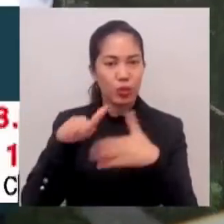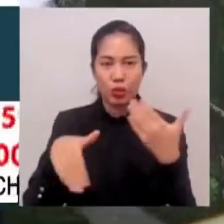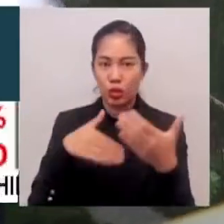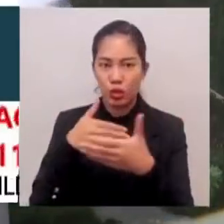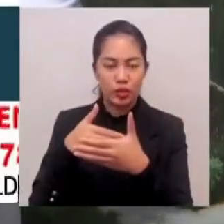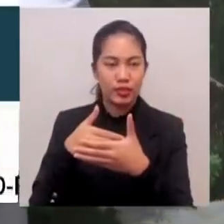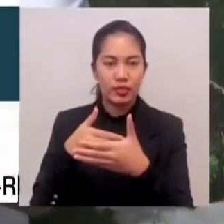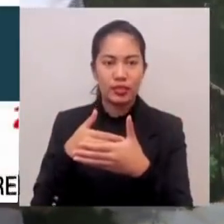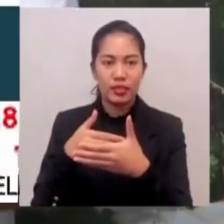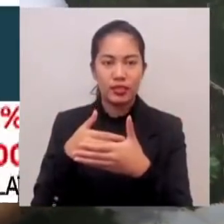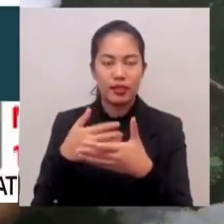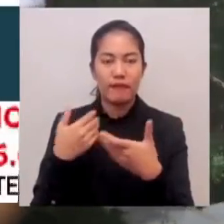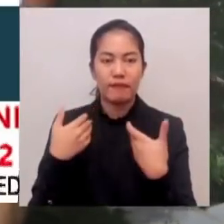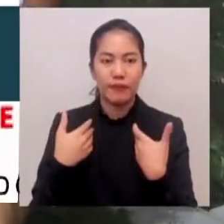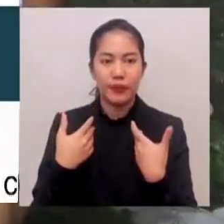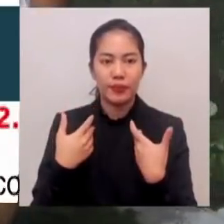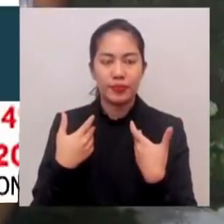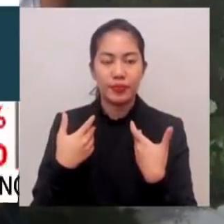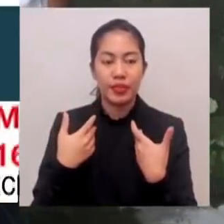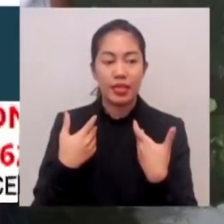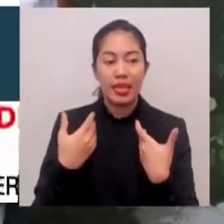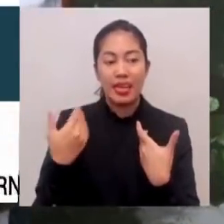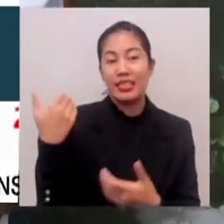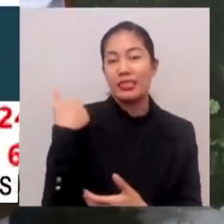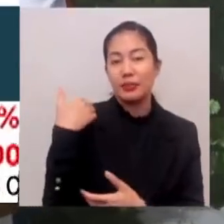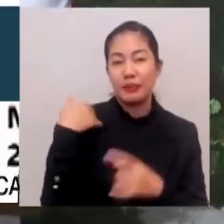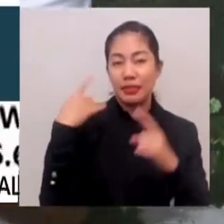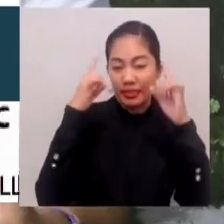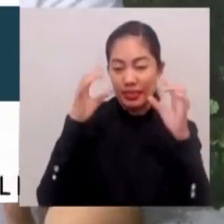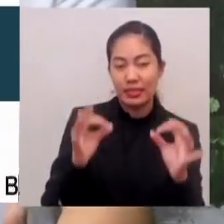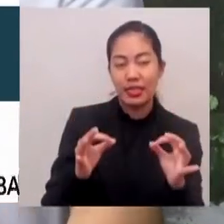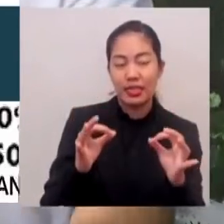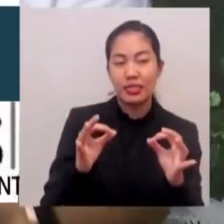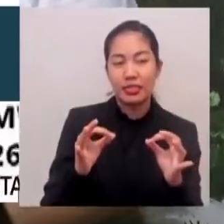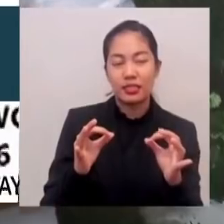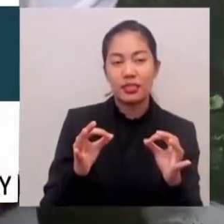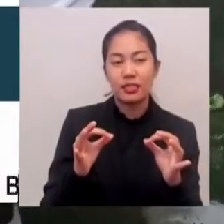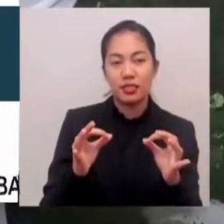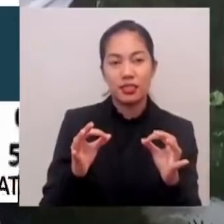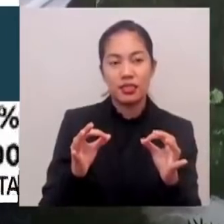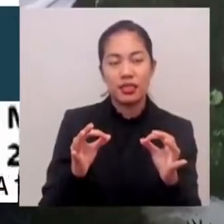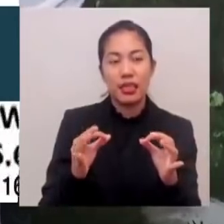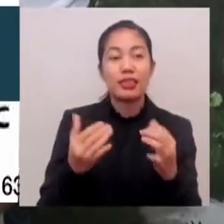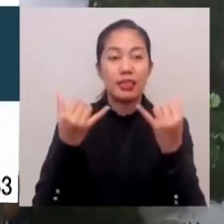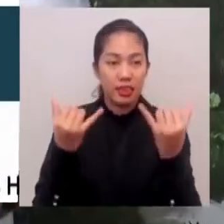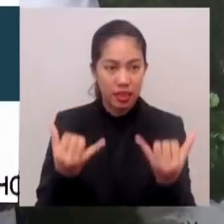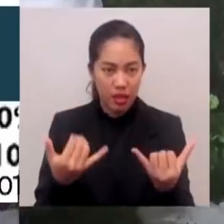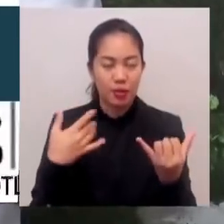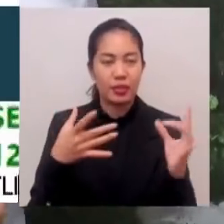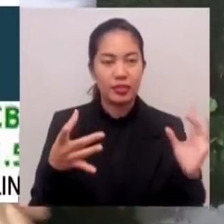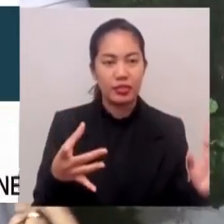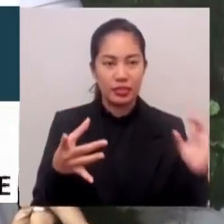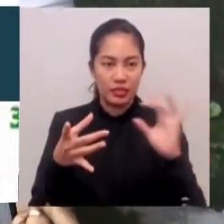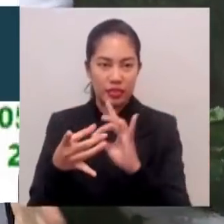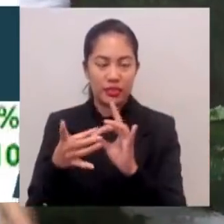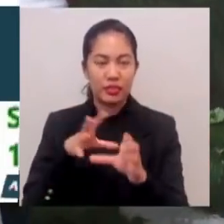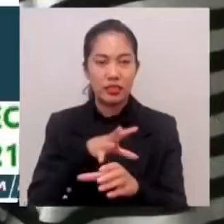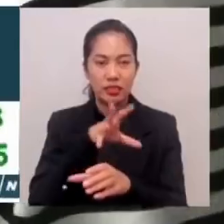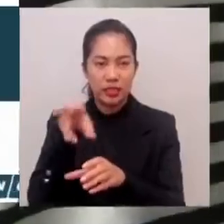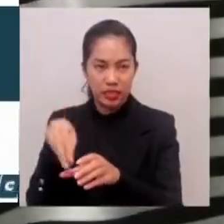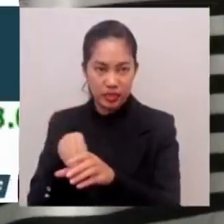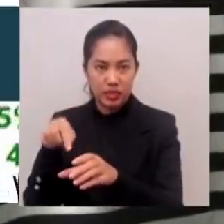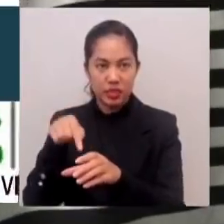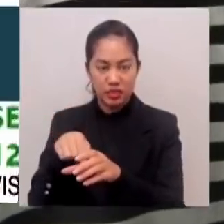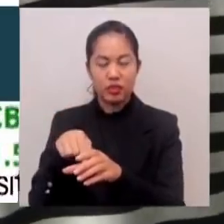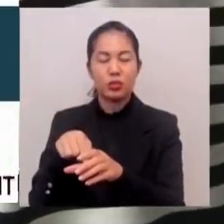not found their places earlier on, no, have now found themselves with the group of Mayor Isko.